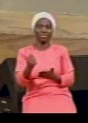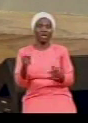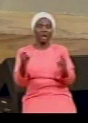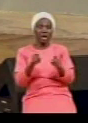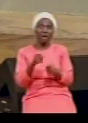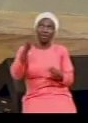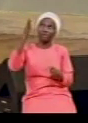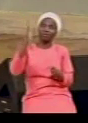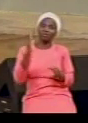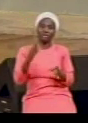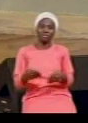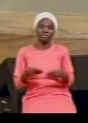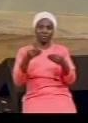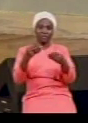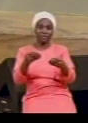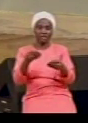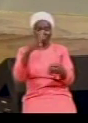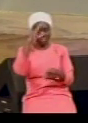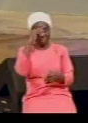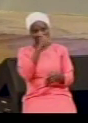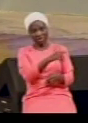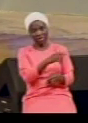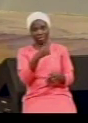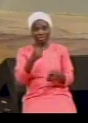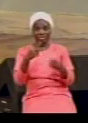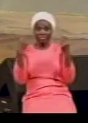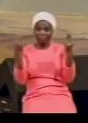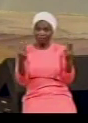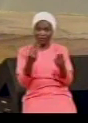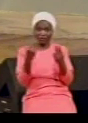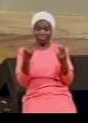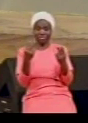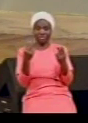God gave him the victory,